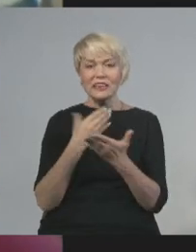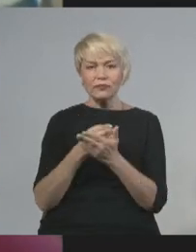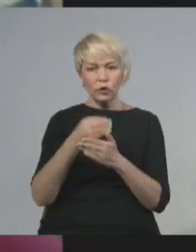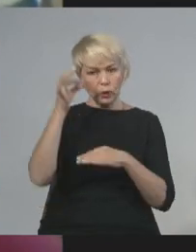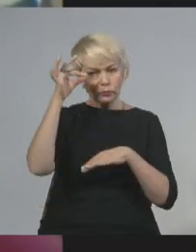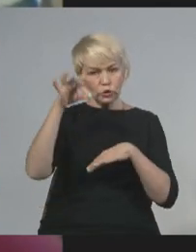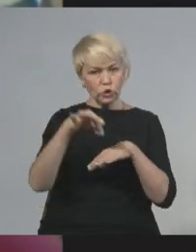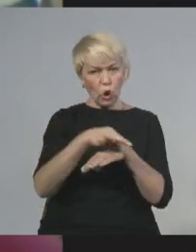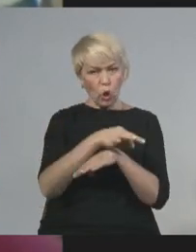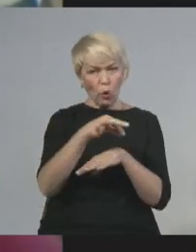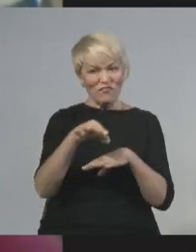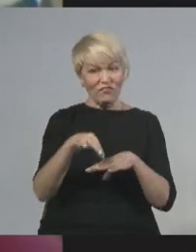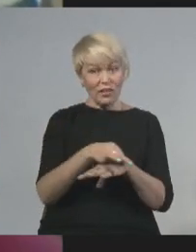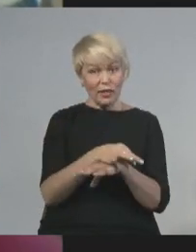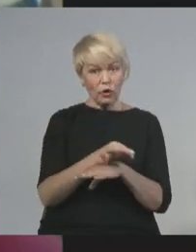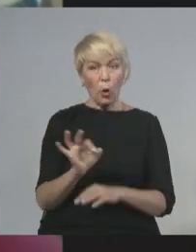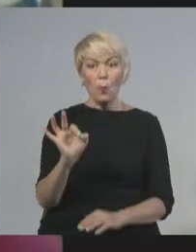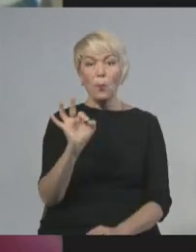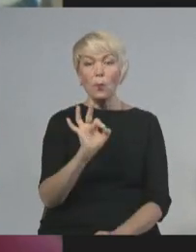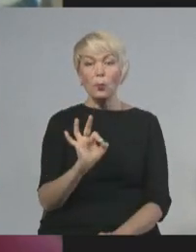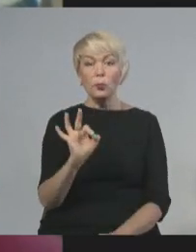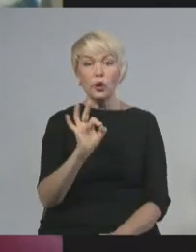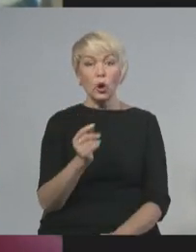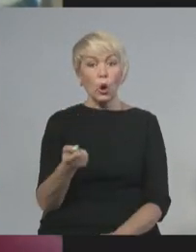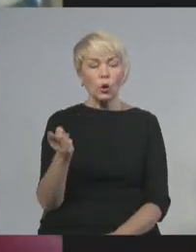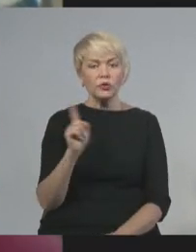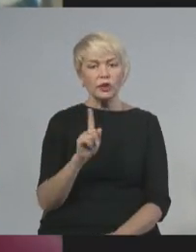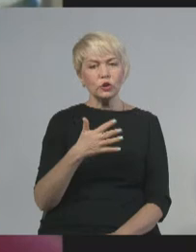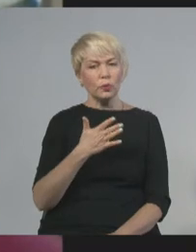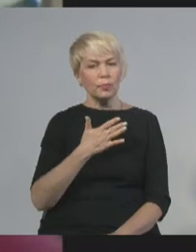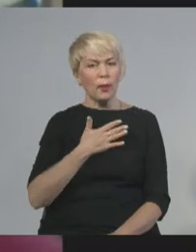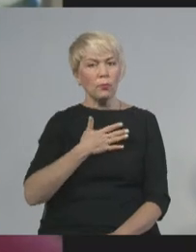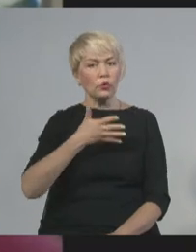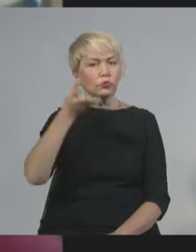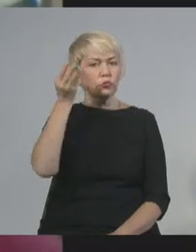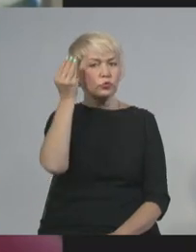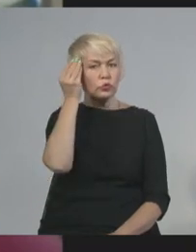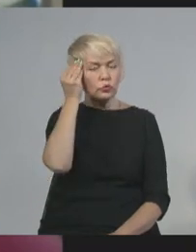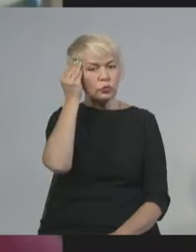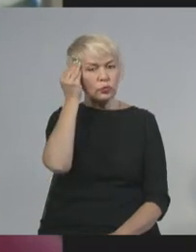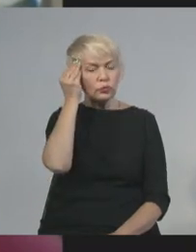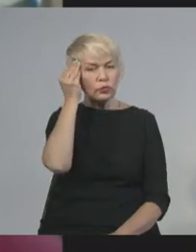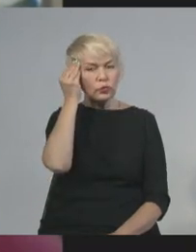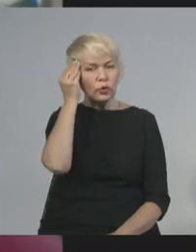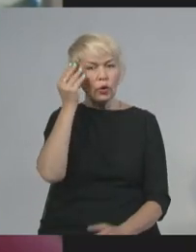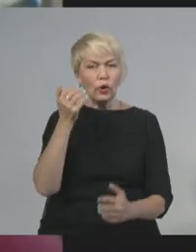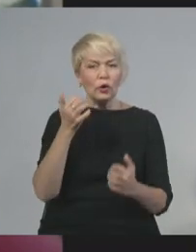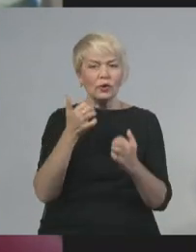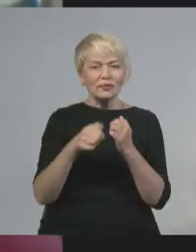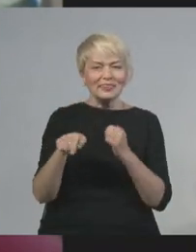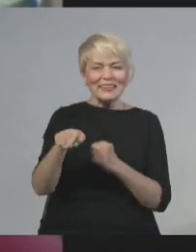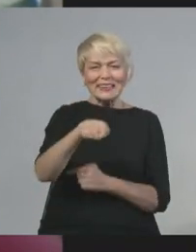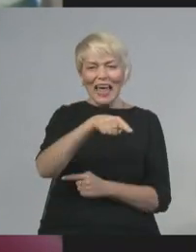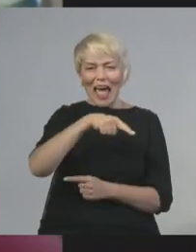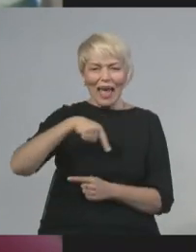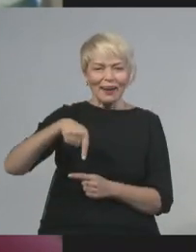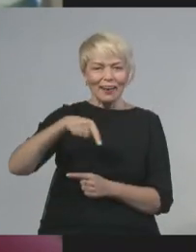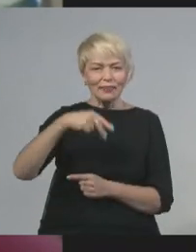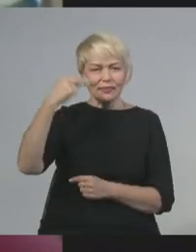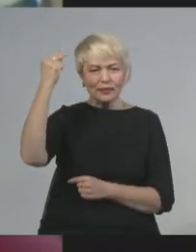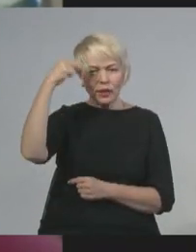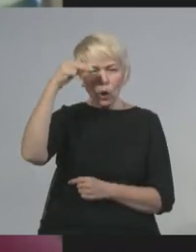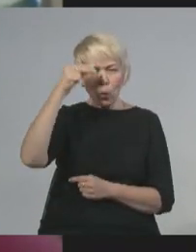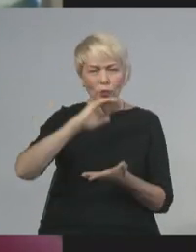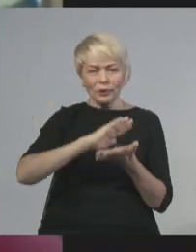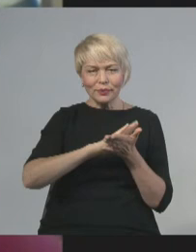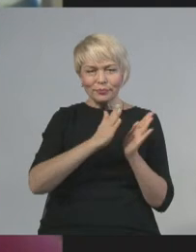now in power were in the opposition i think the amount of conspiracy theories and questioning of it would be much greater because they will